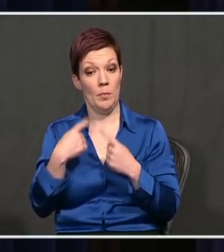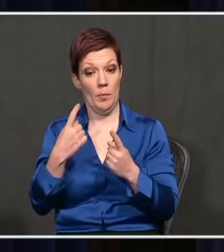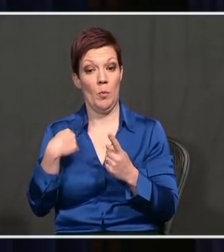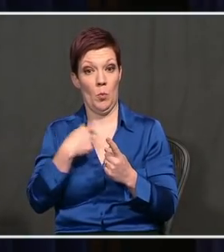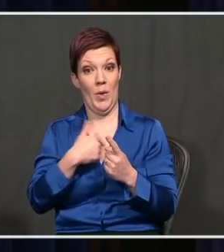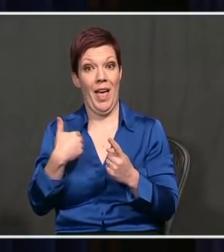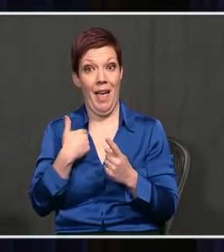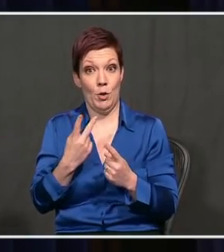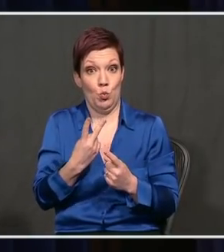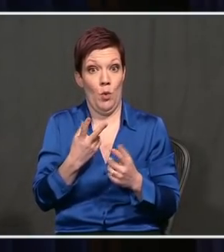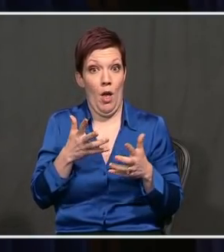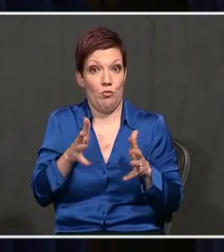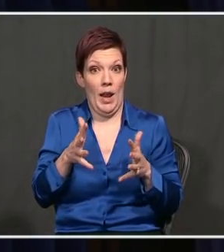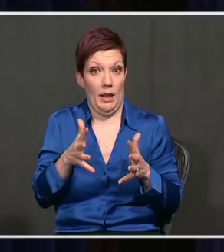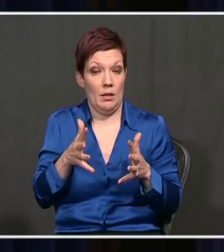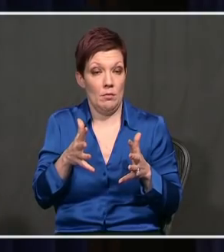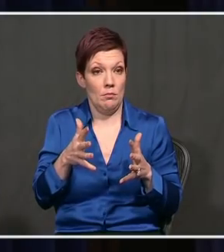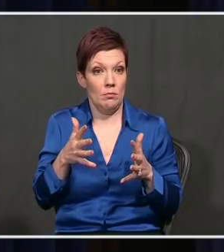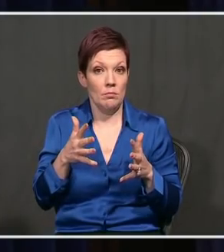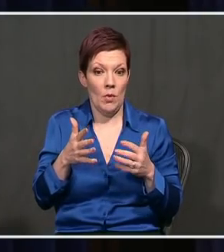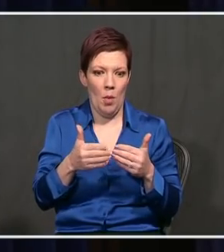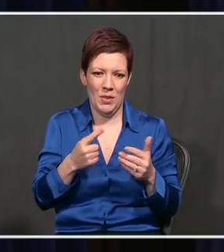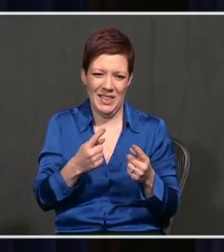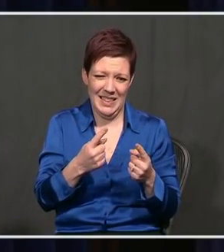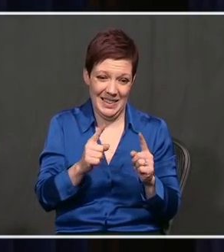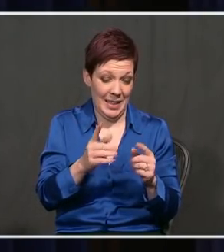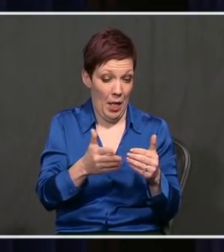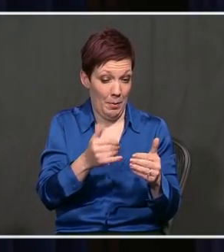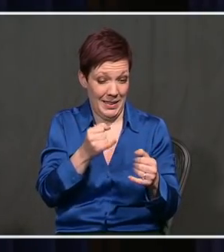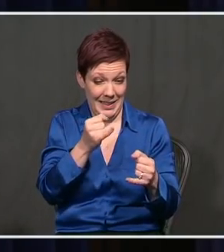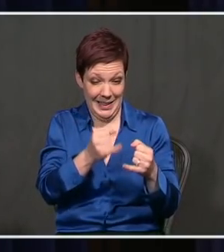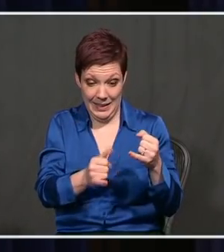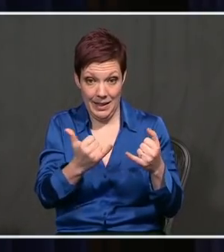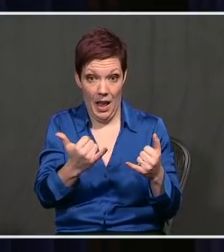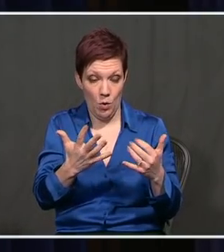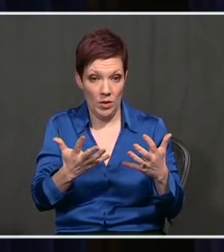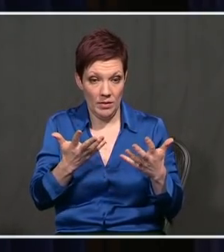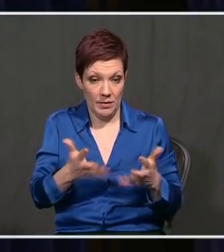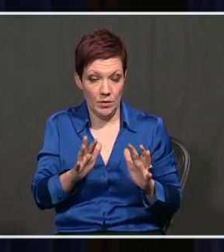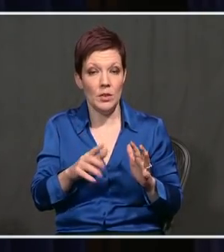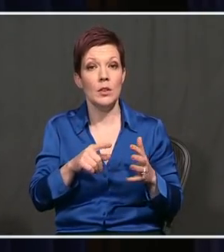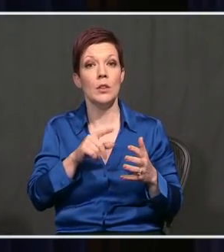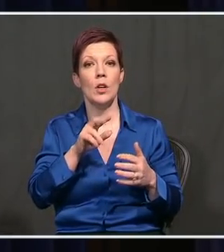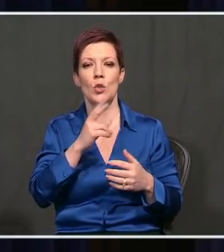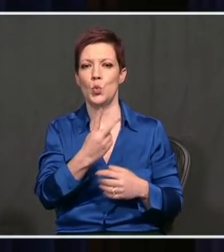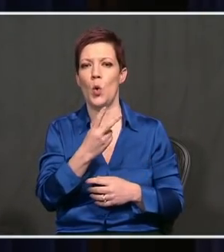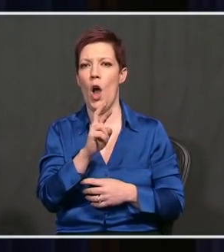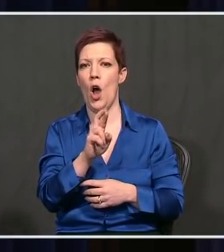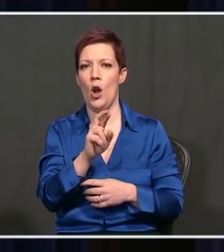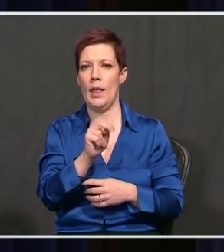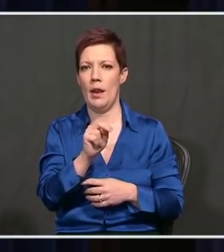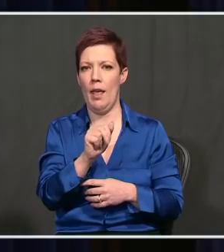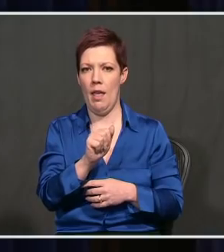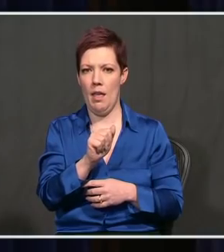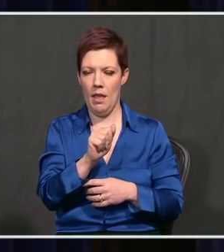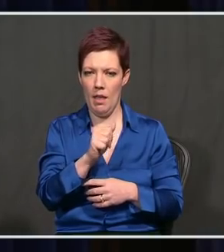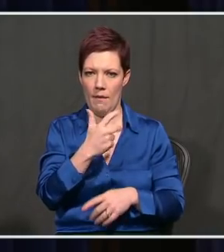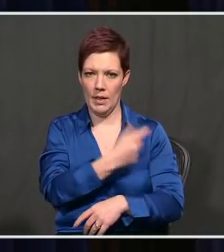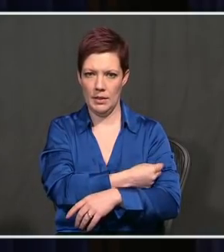hand, substantially, the two RNA vaccines, two close